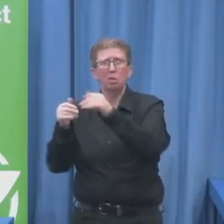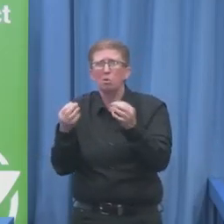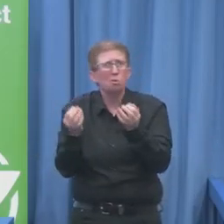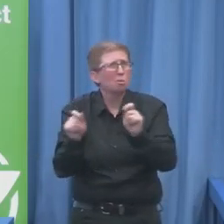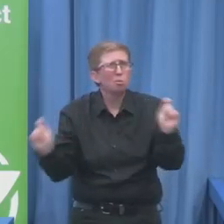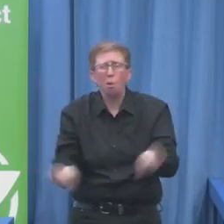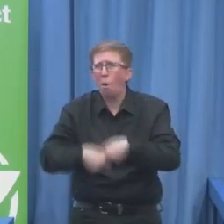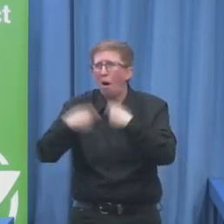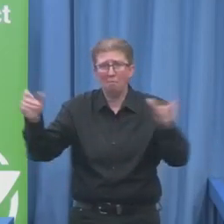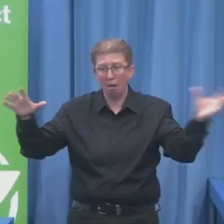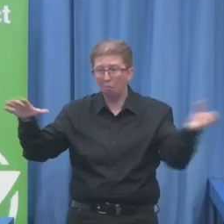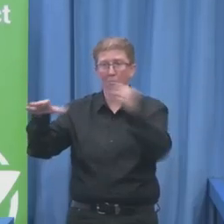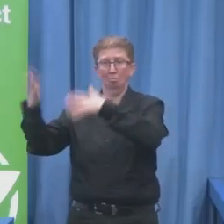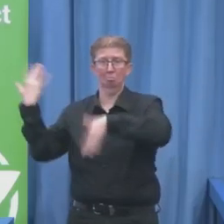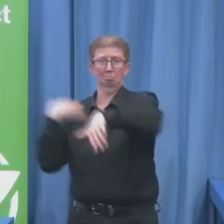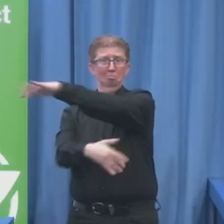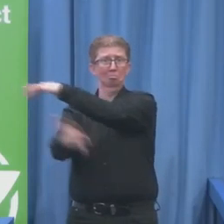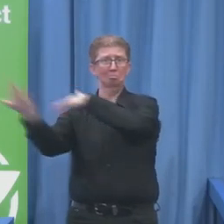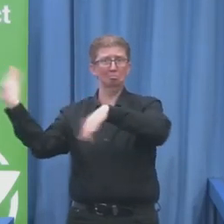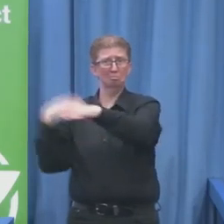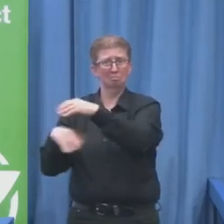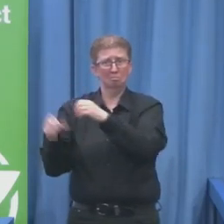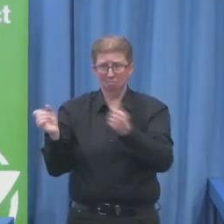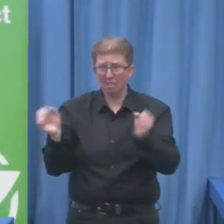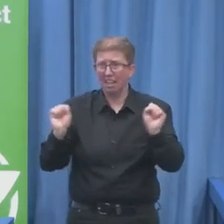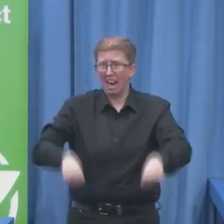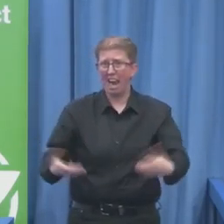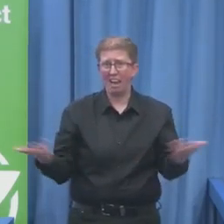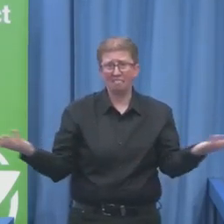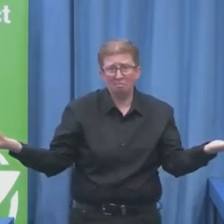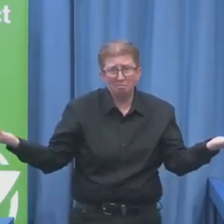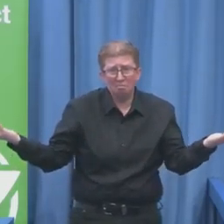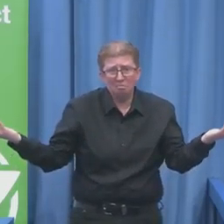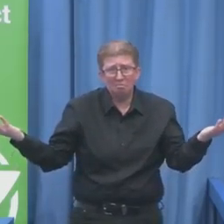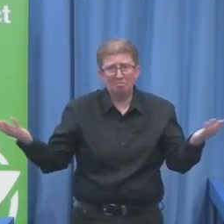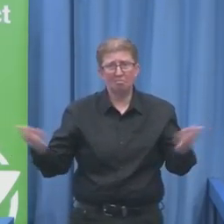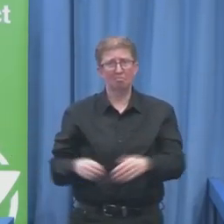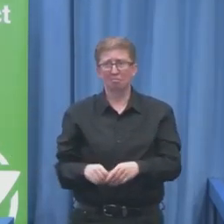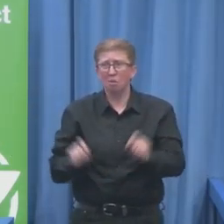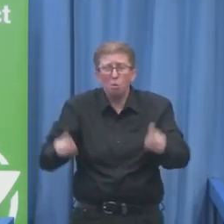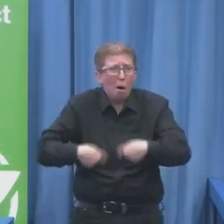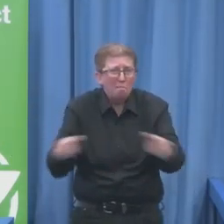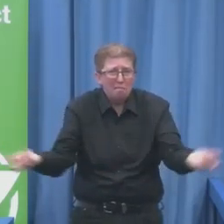know, builds, you know, once people are out there and they're not institutionalized.